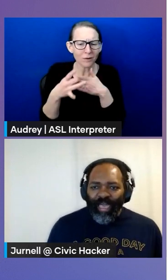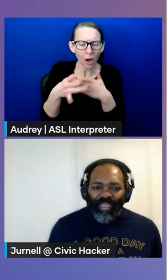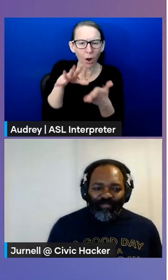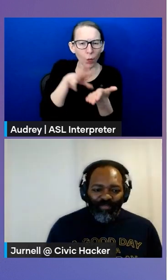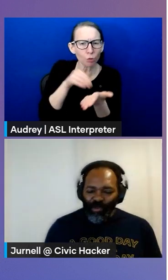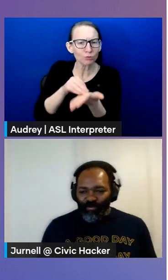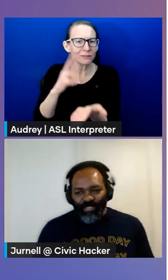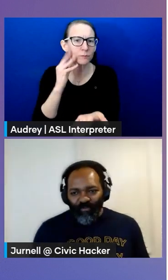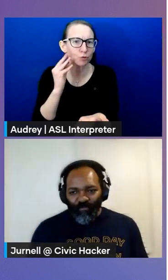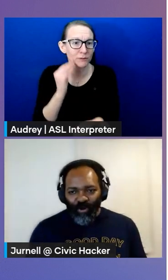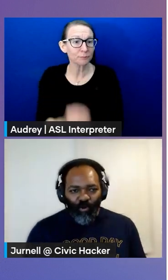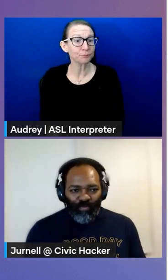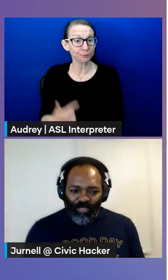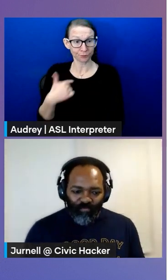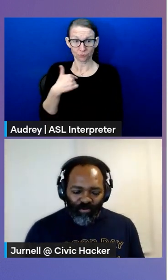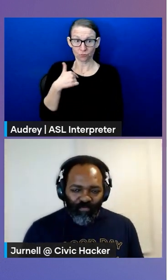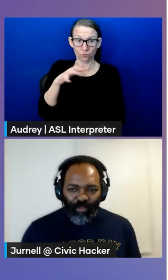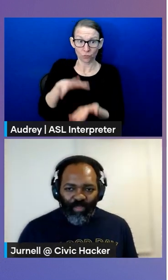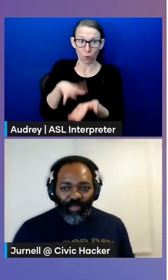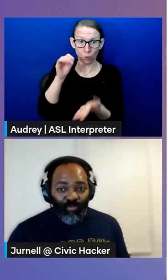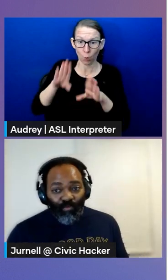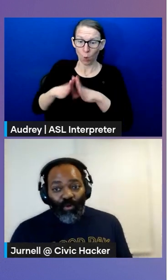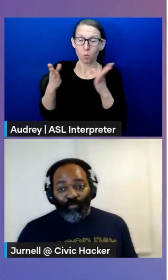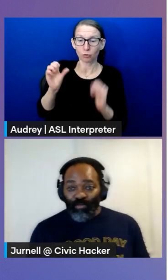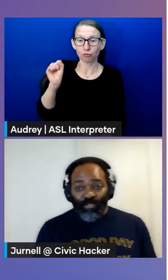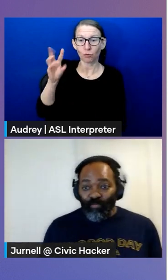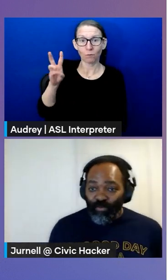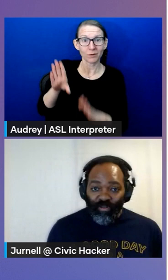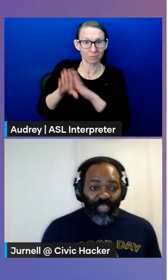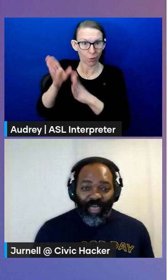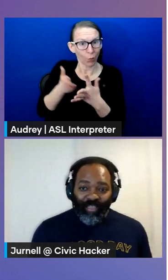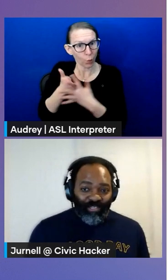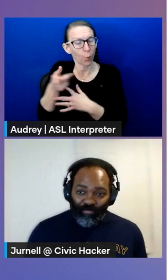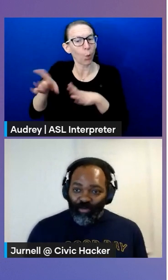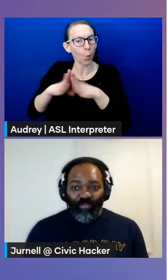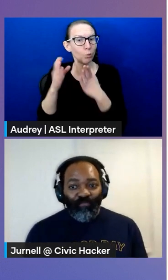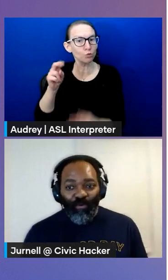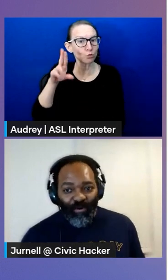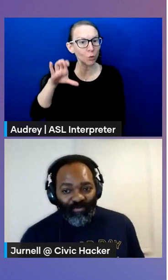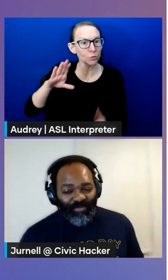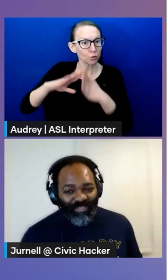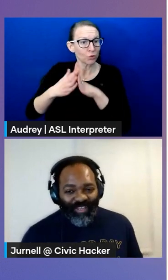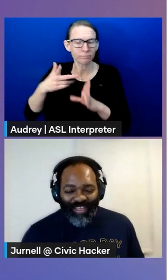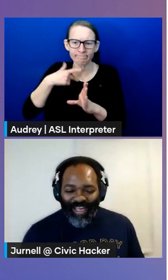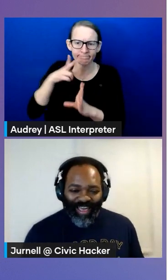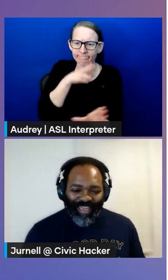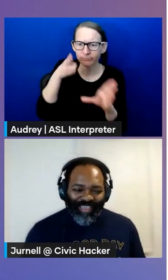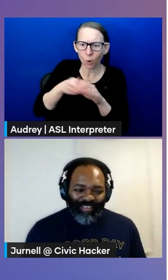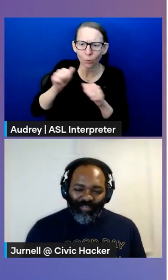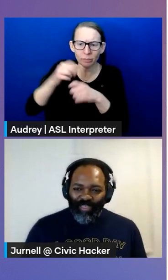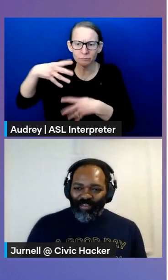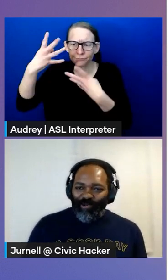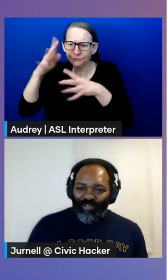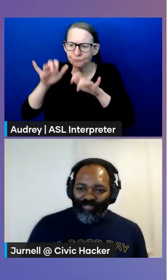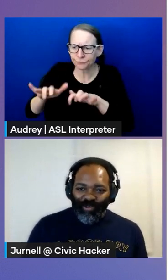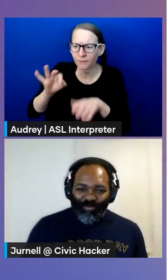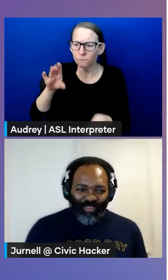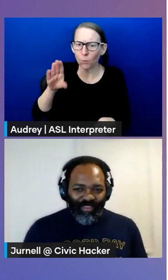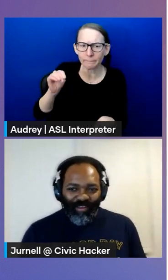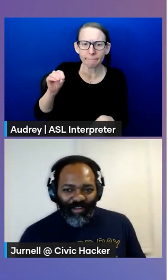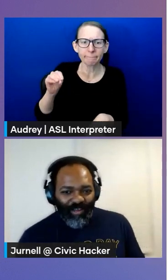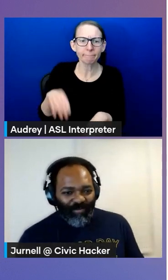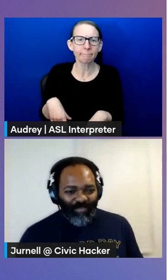personally, I learned open software development through the open source community. I jumped on the forums. I committed